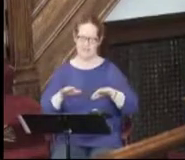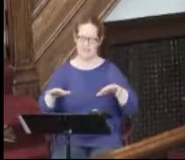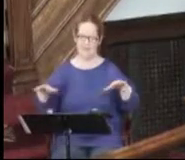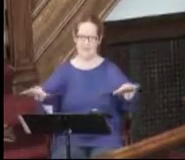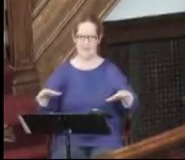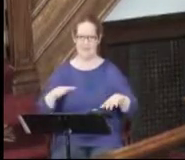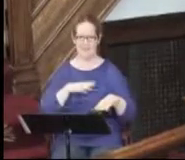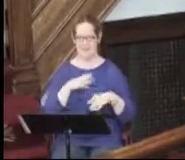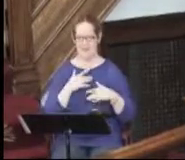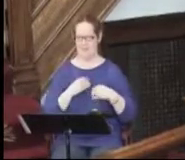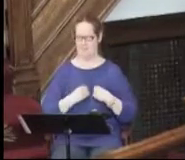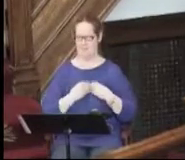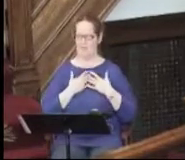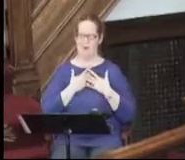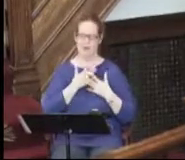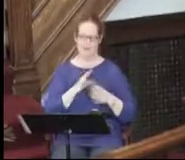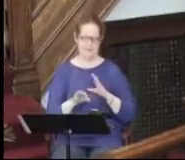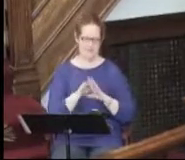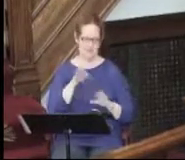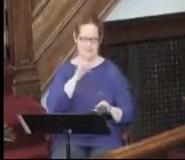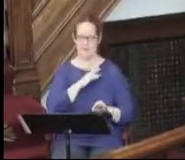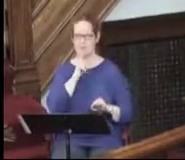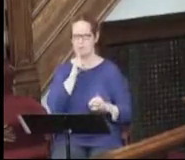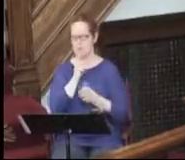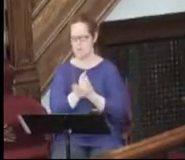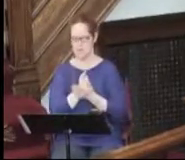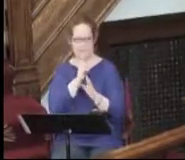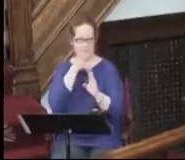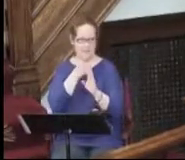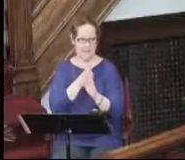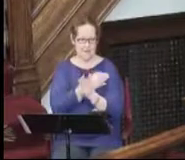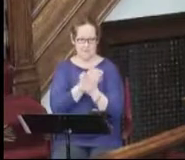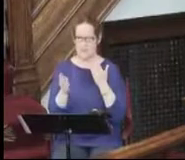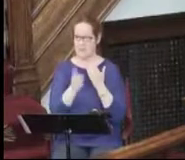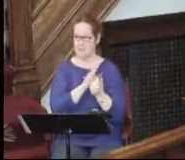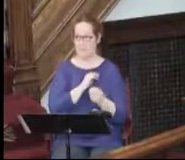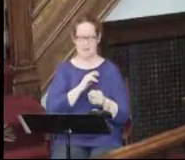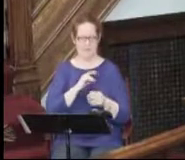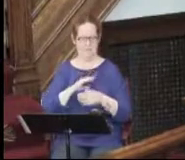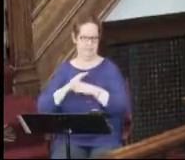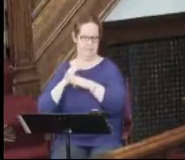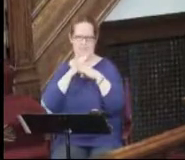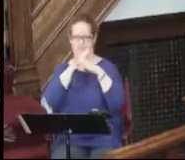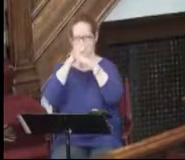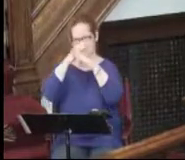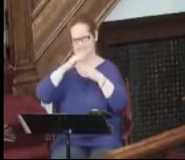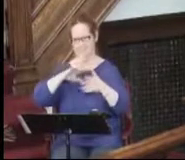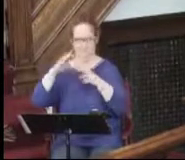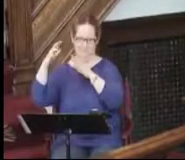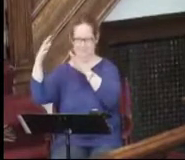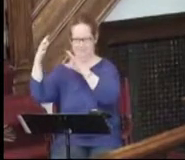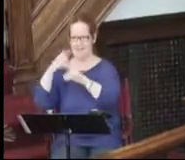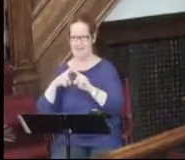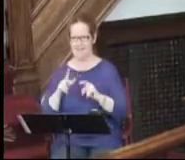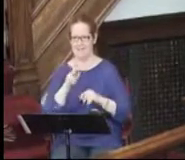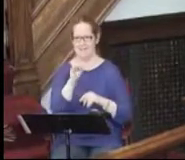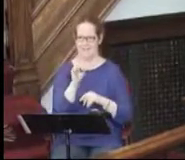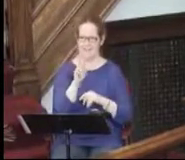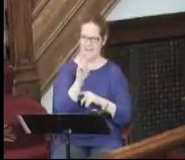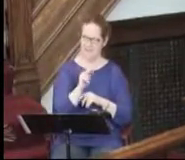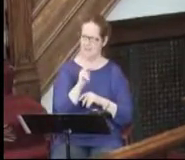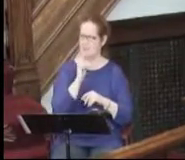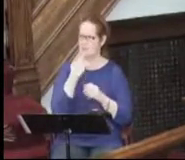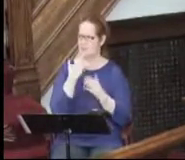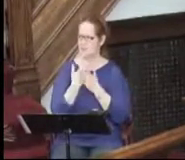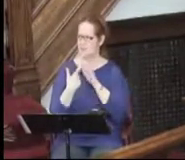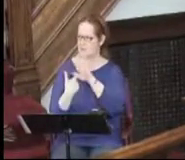bright spirit, true dedication, even when there are burps, bumps, and any number of squeals, Kevin Coutu is a good example